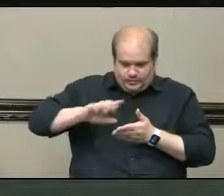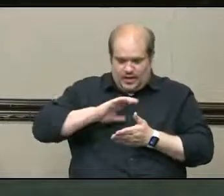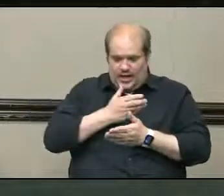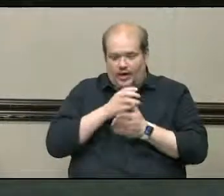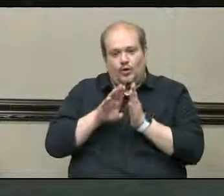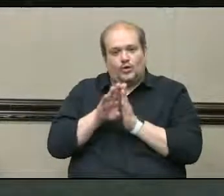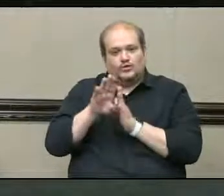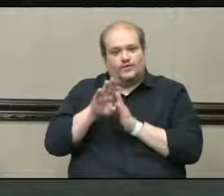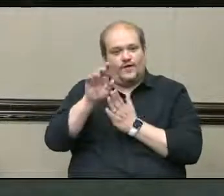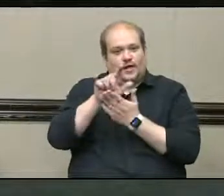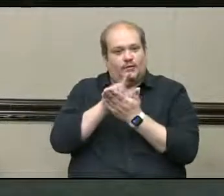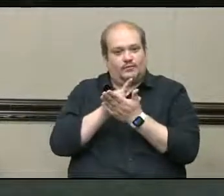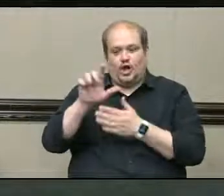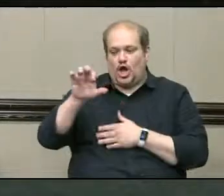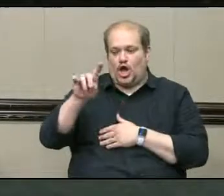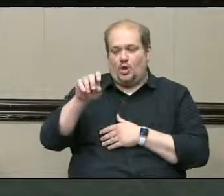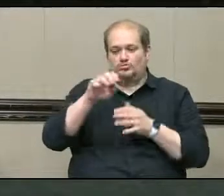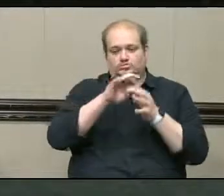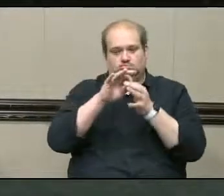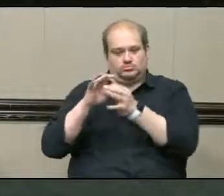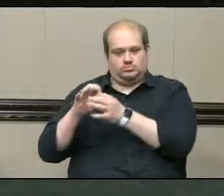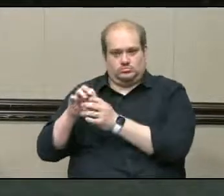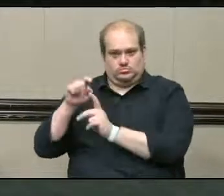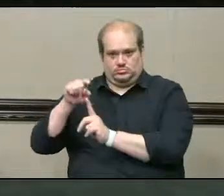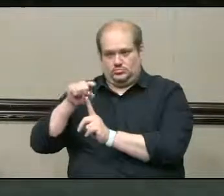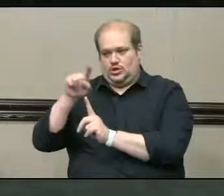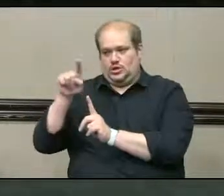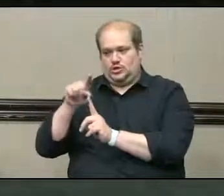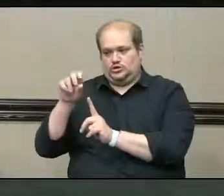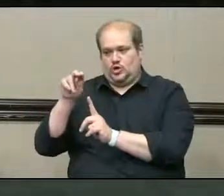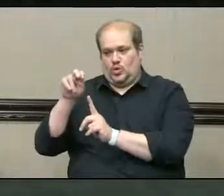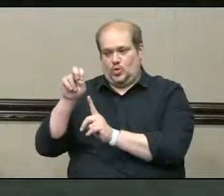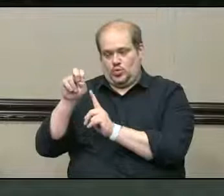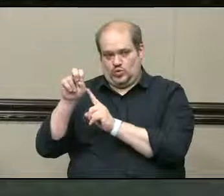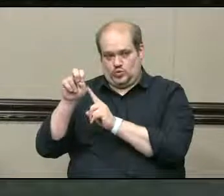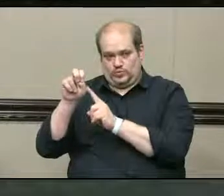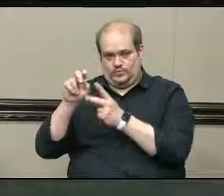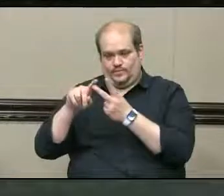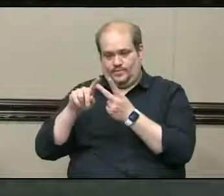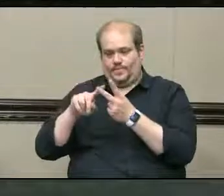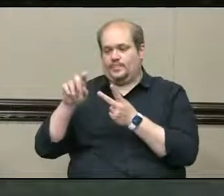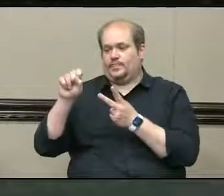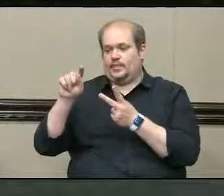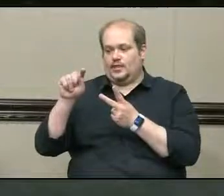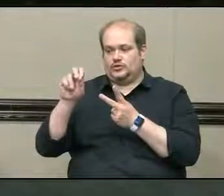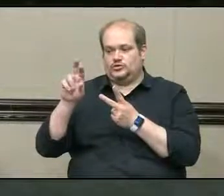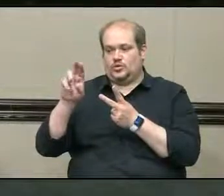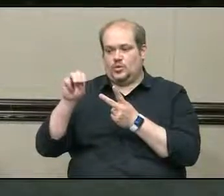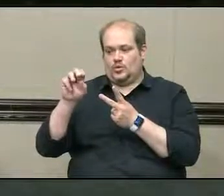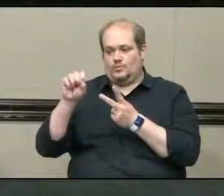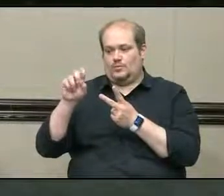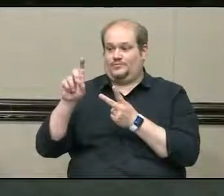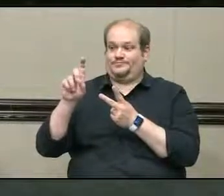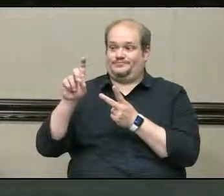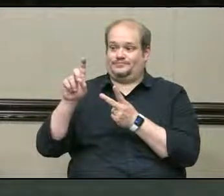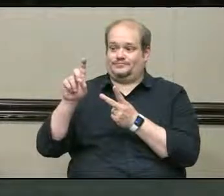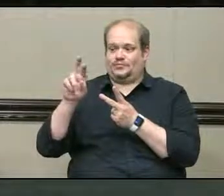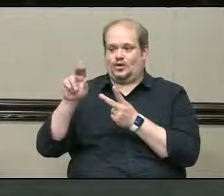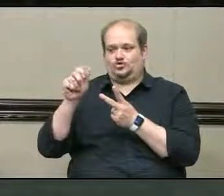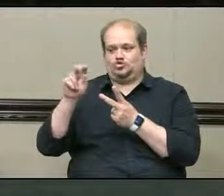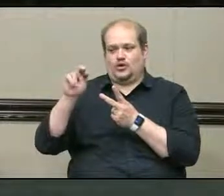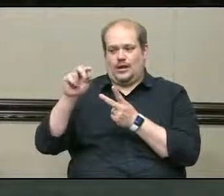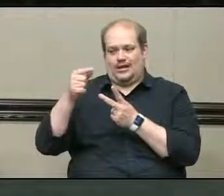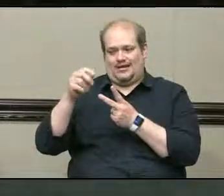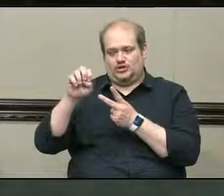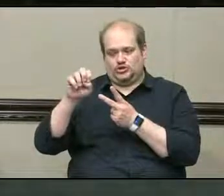development code, specifically as it pertains to zoning and storm drainage and just development criteria in